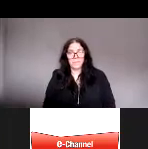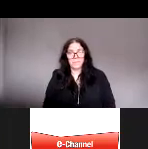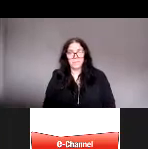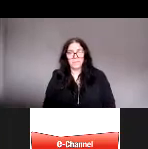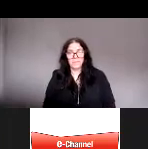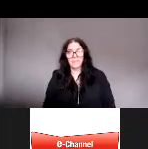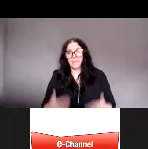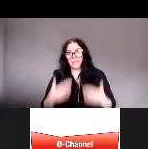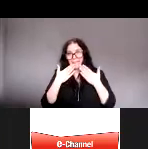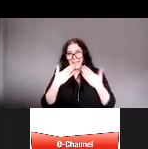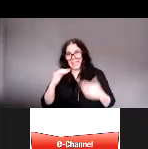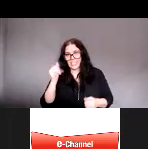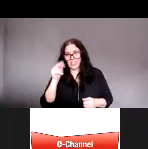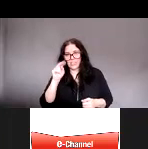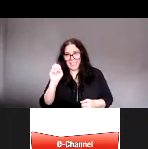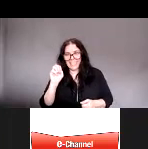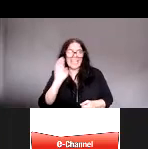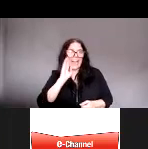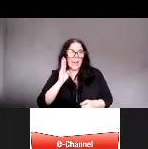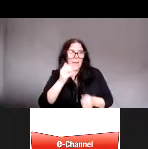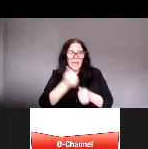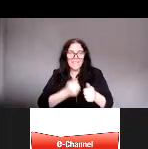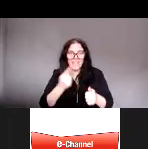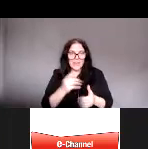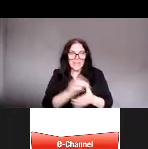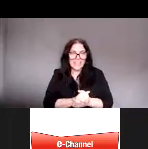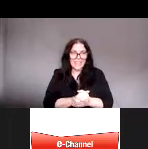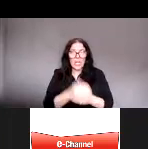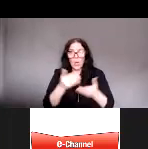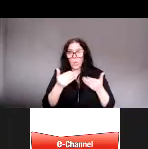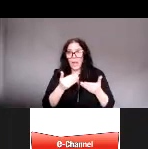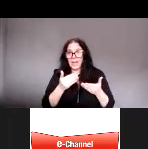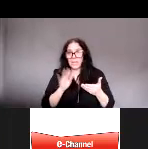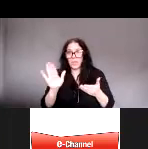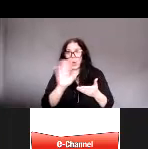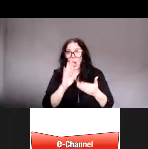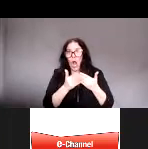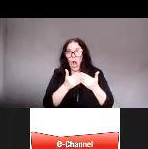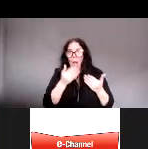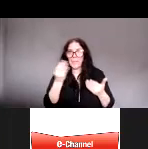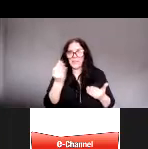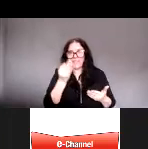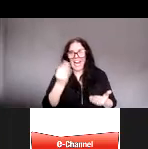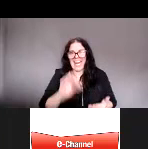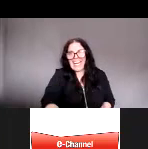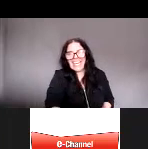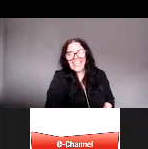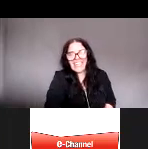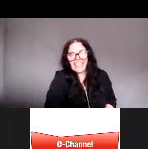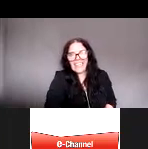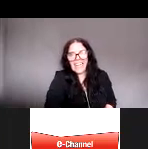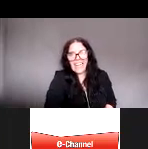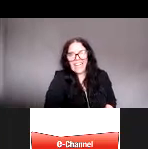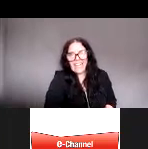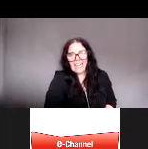Thanks, Jane. Good afternoon, everyone, and welcome to your almost Friday afternoon.